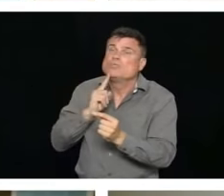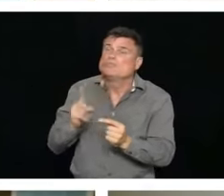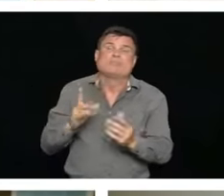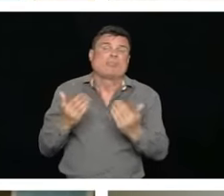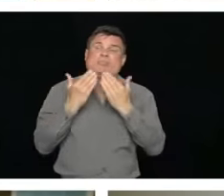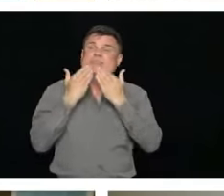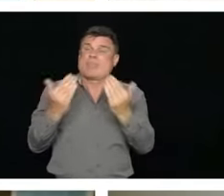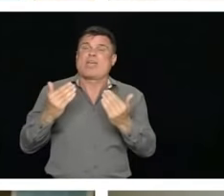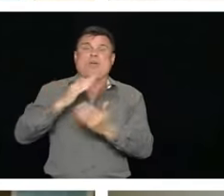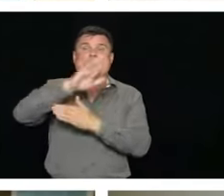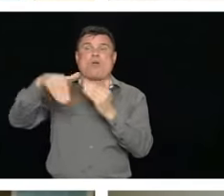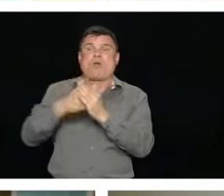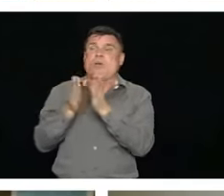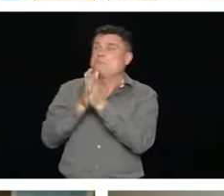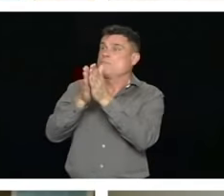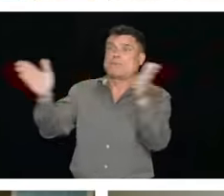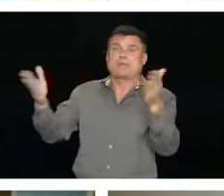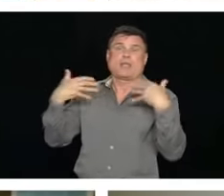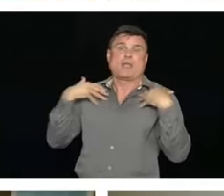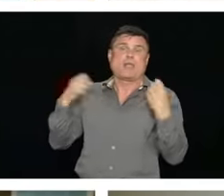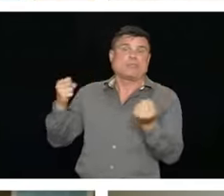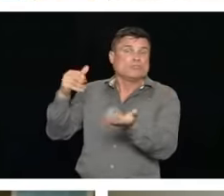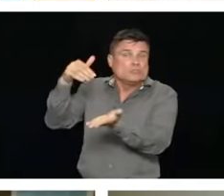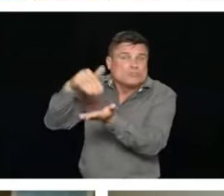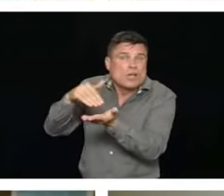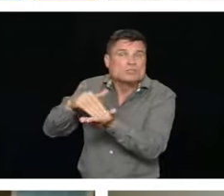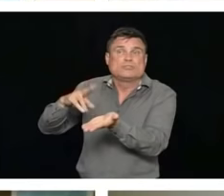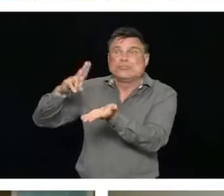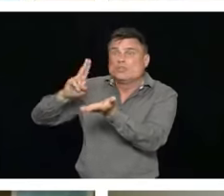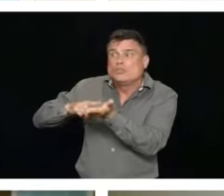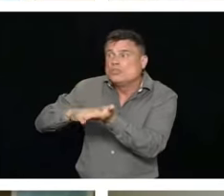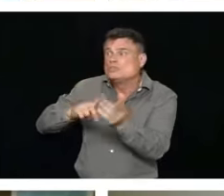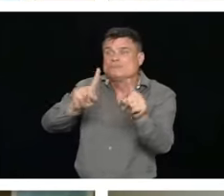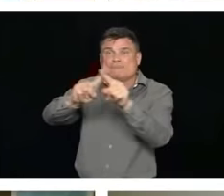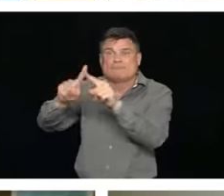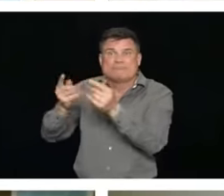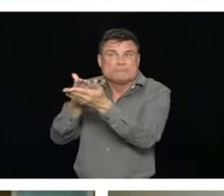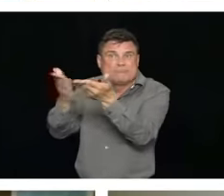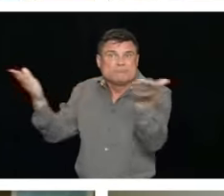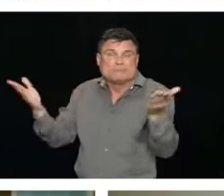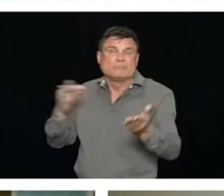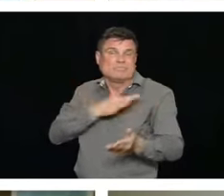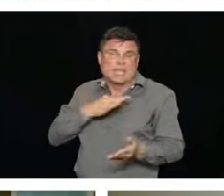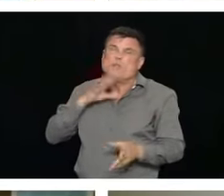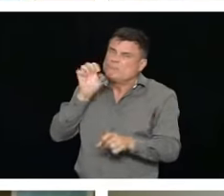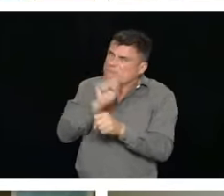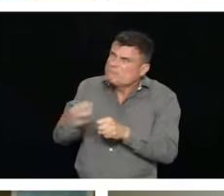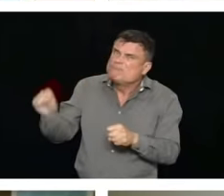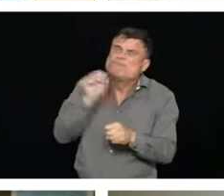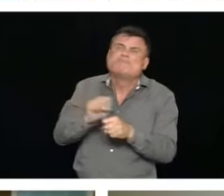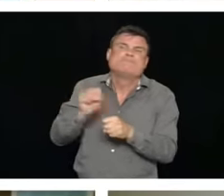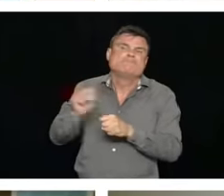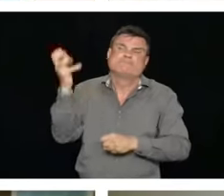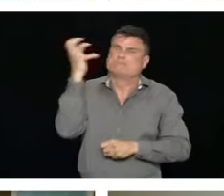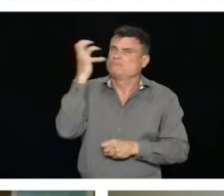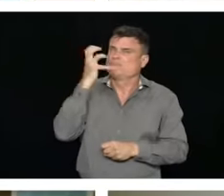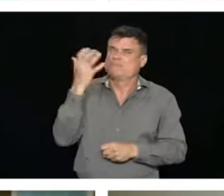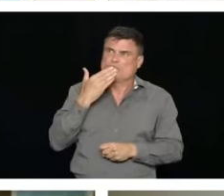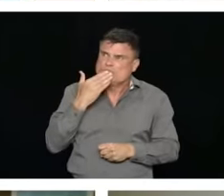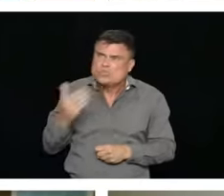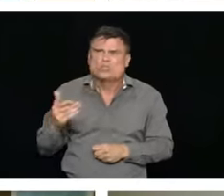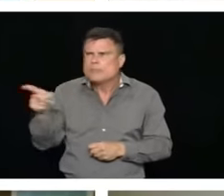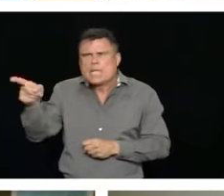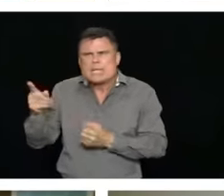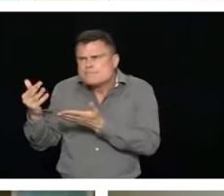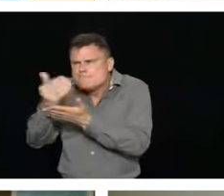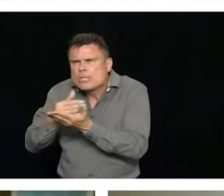BCCDC who are working tirelessly to comb through this information and to come up with reasonable recommendations for us. And that's